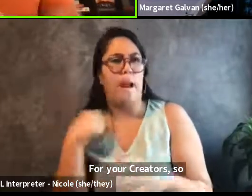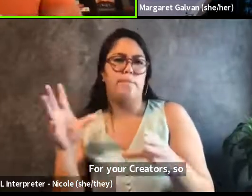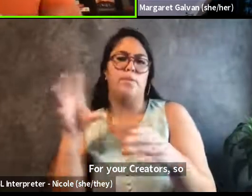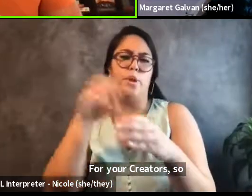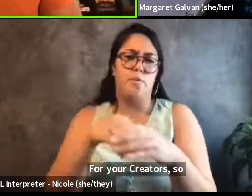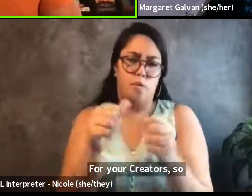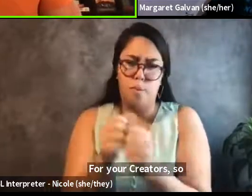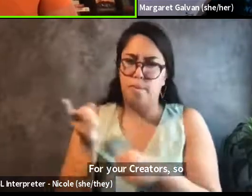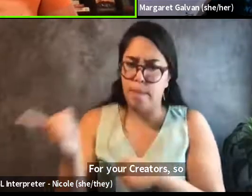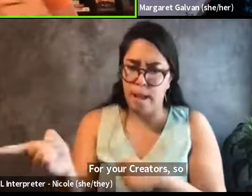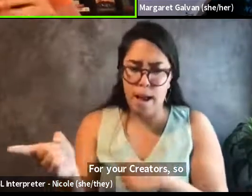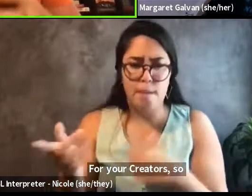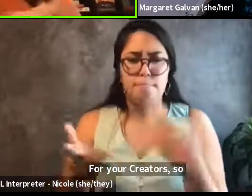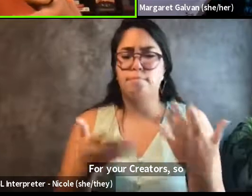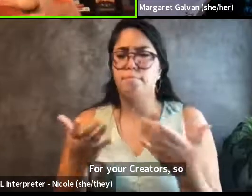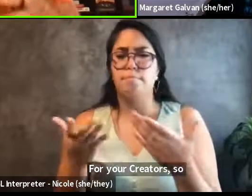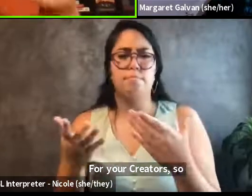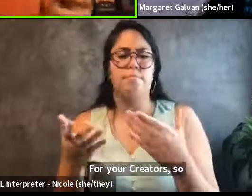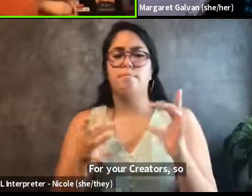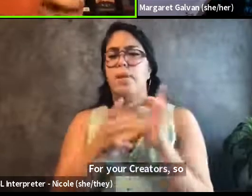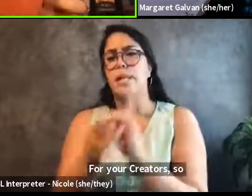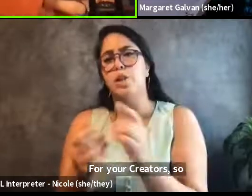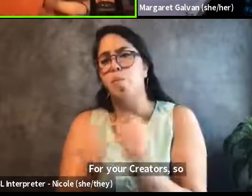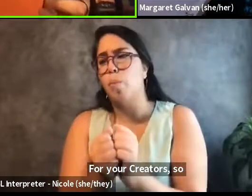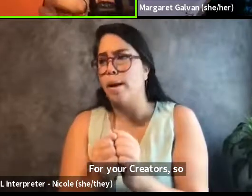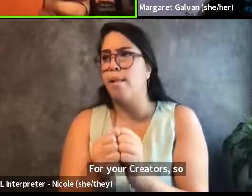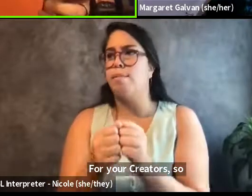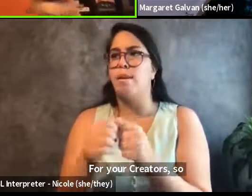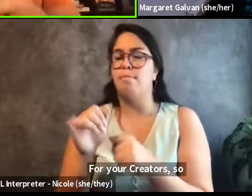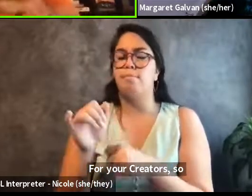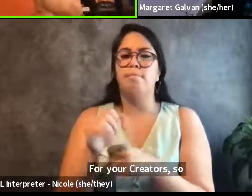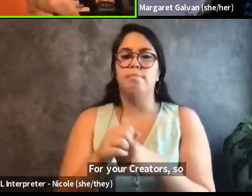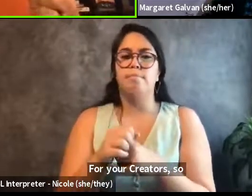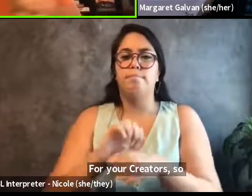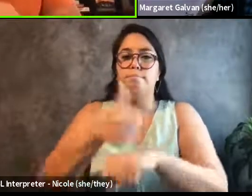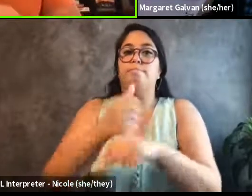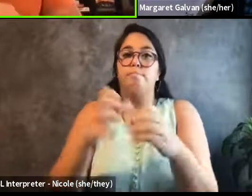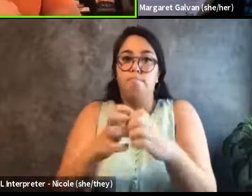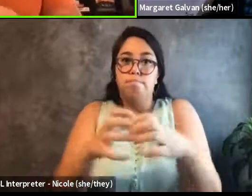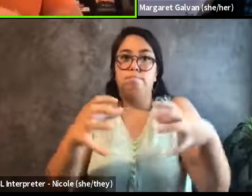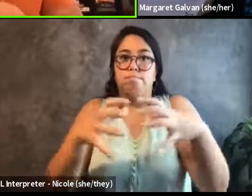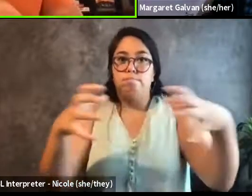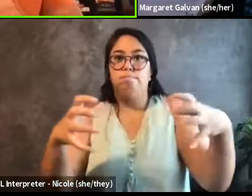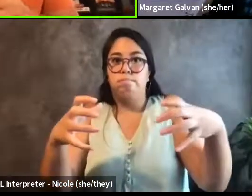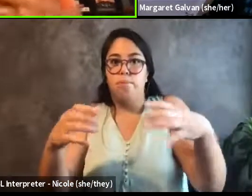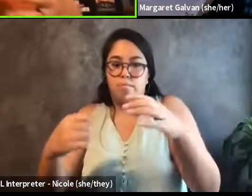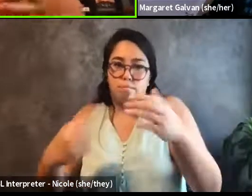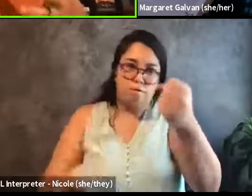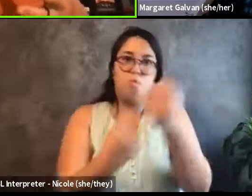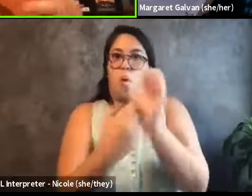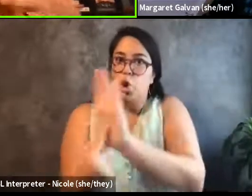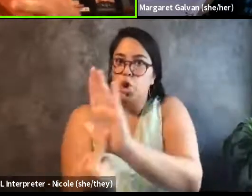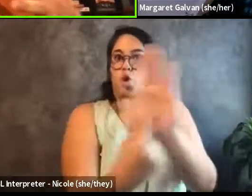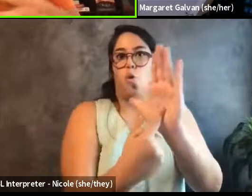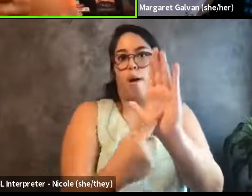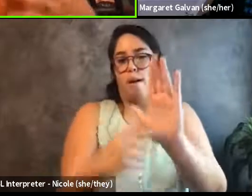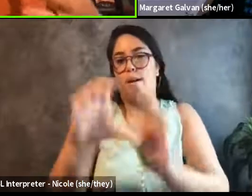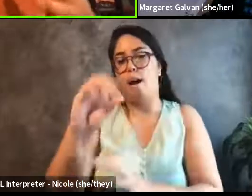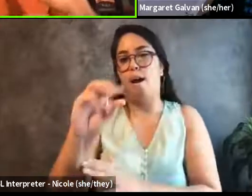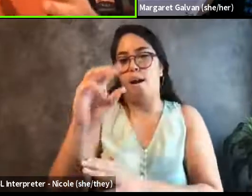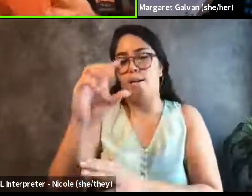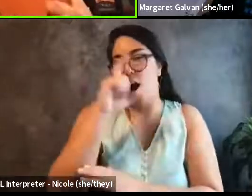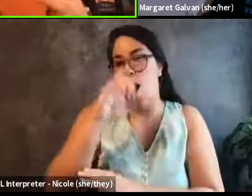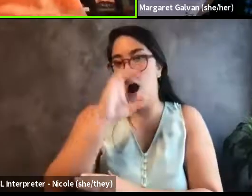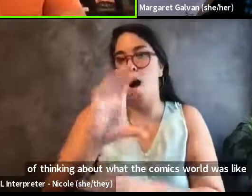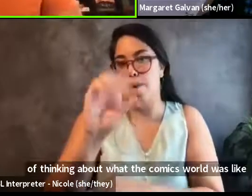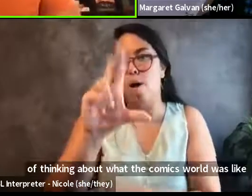I was, um, part of sort of growing that, uh, out at Comic-Con. So again, sort of thinking about what the comics